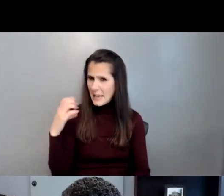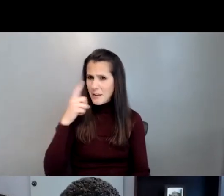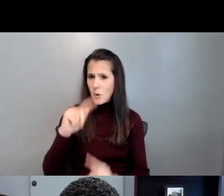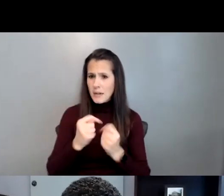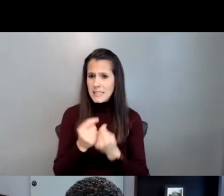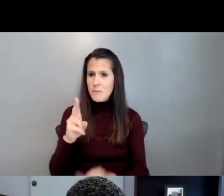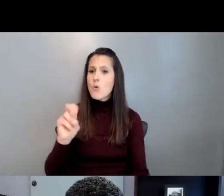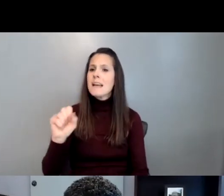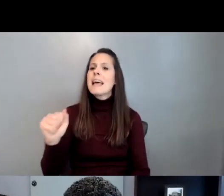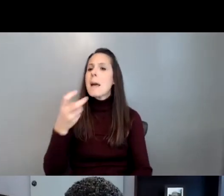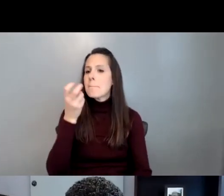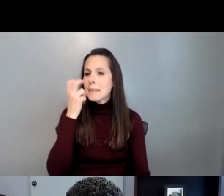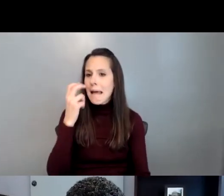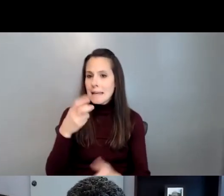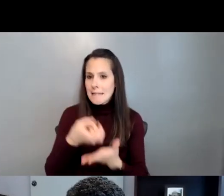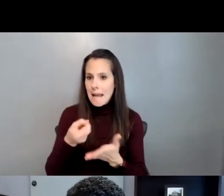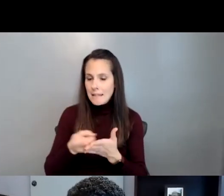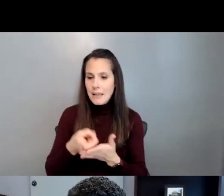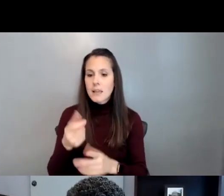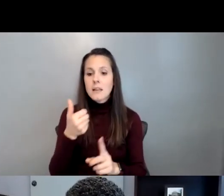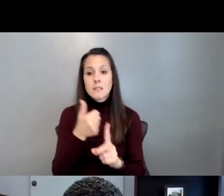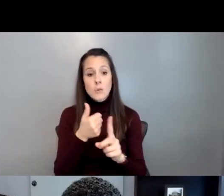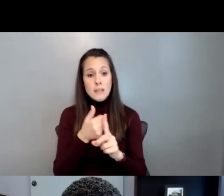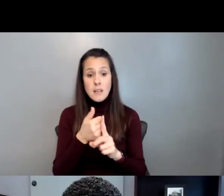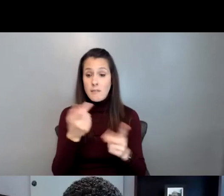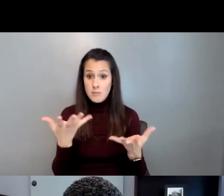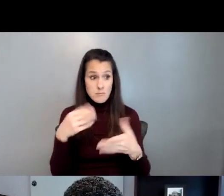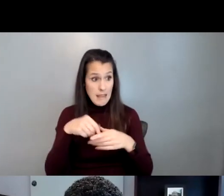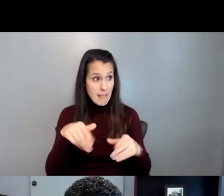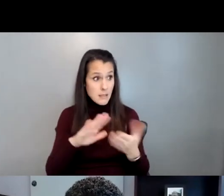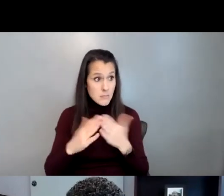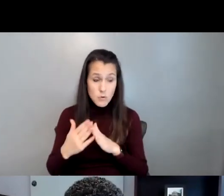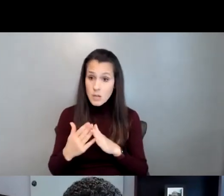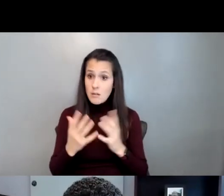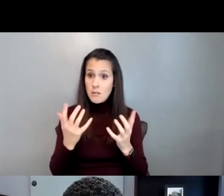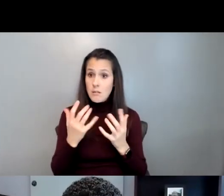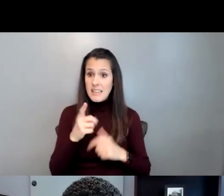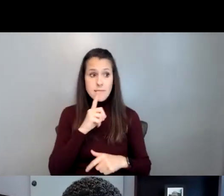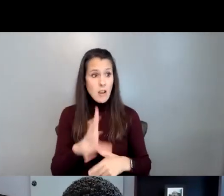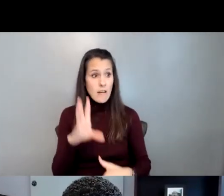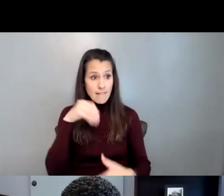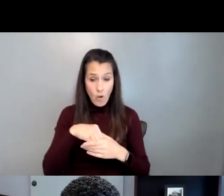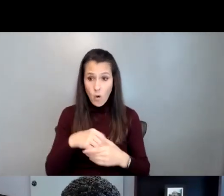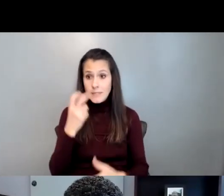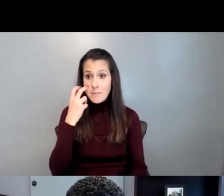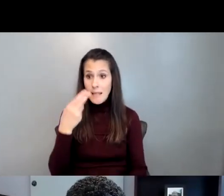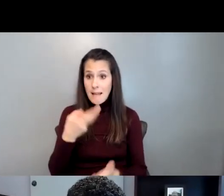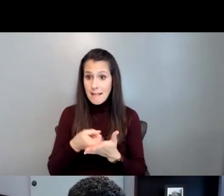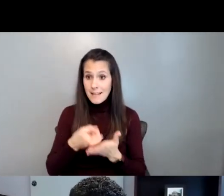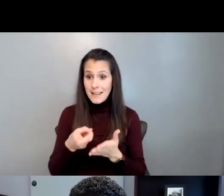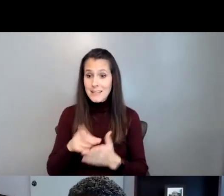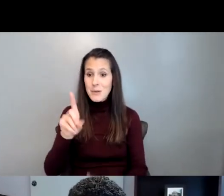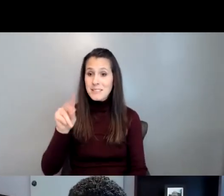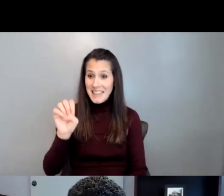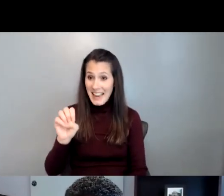blind hockey. So Tim Kane is an individual in this community who is very, very involved in blind hockey. So Dave